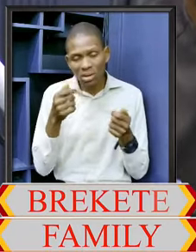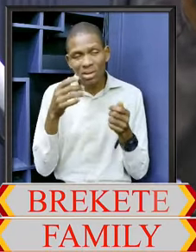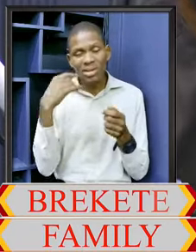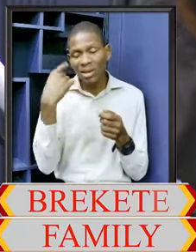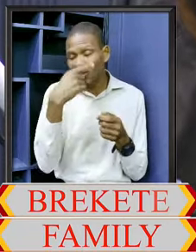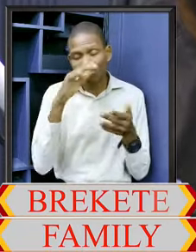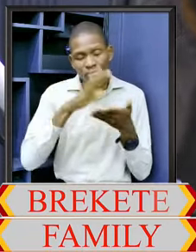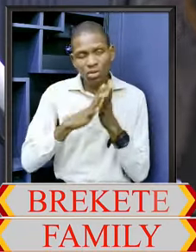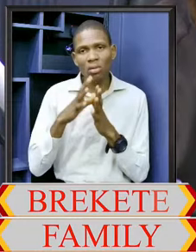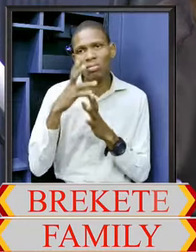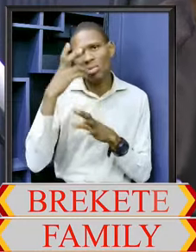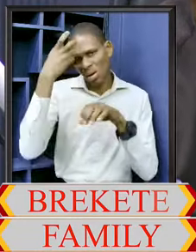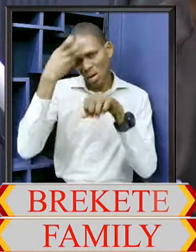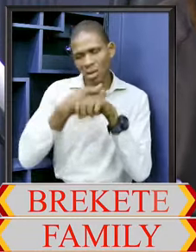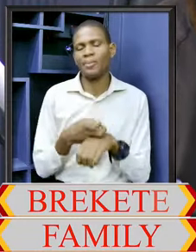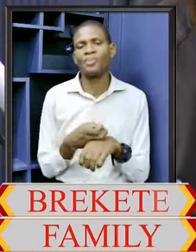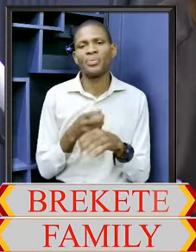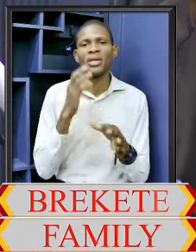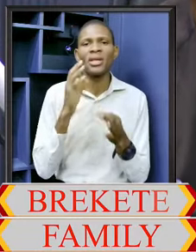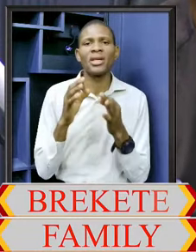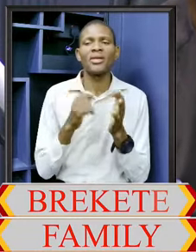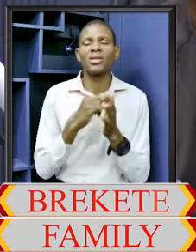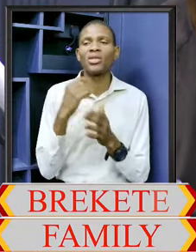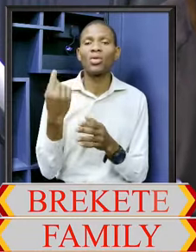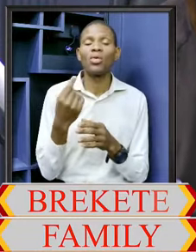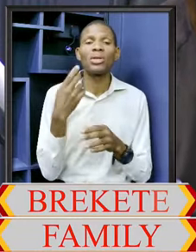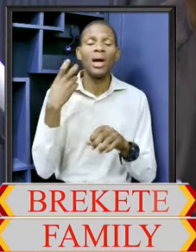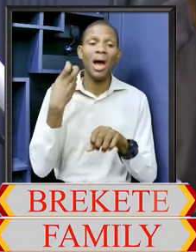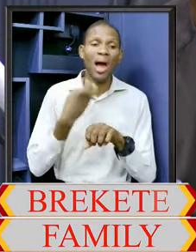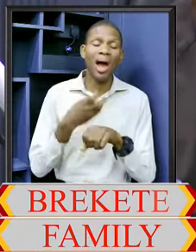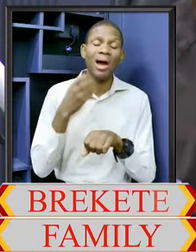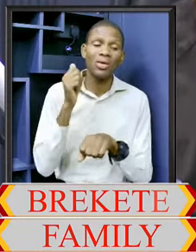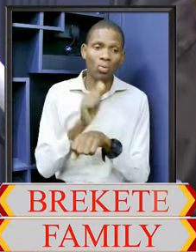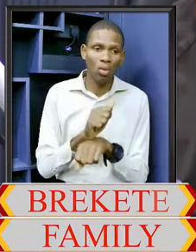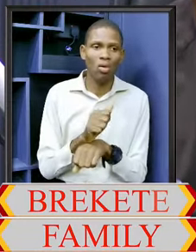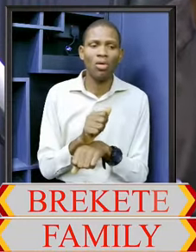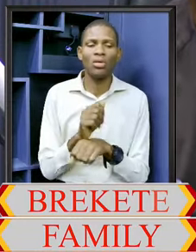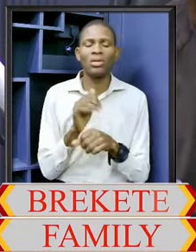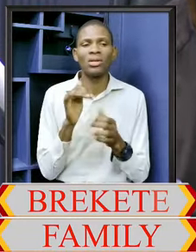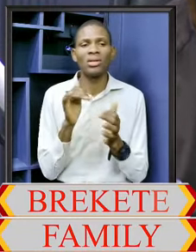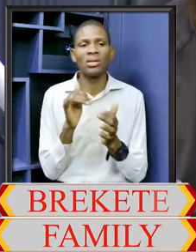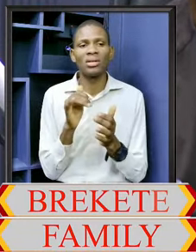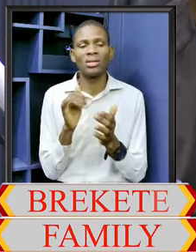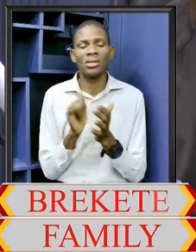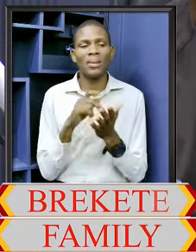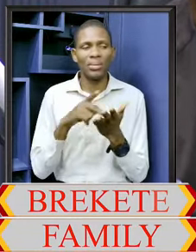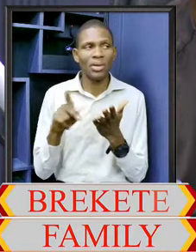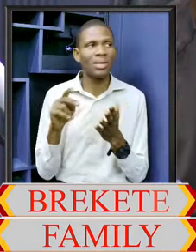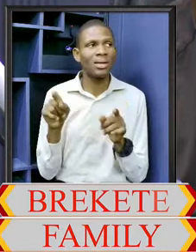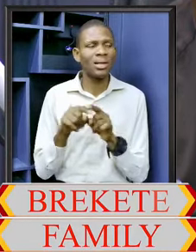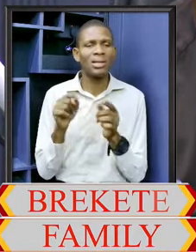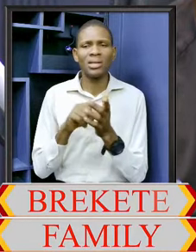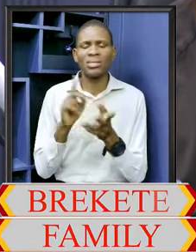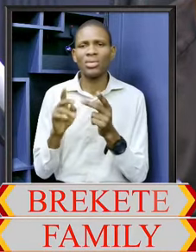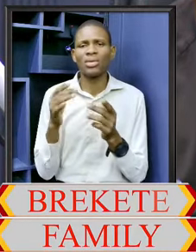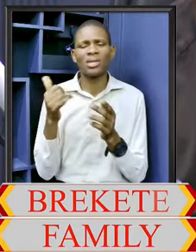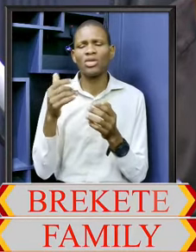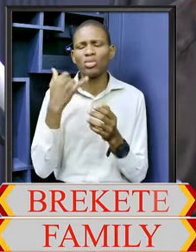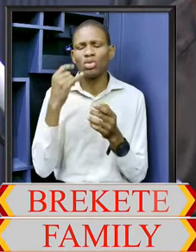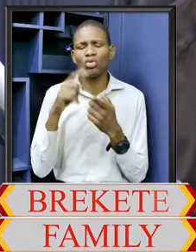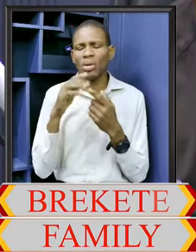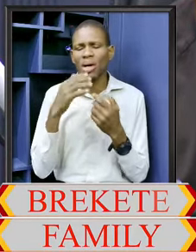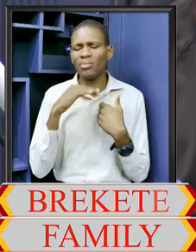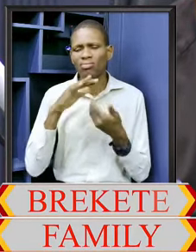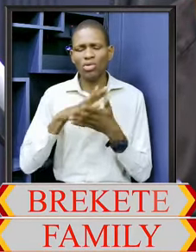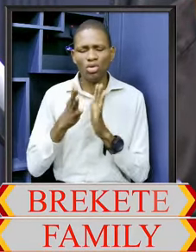not only hard work, they pay the way they pay. These people don't overmake them, isn't it? So if we begin